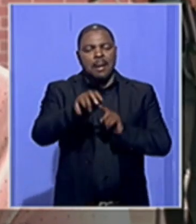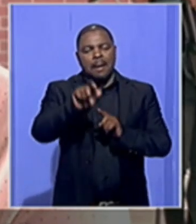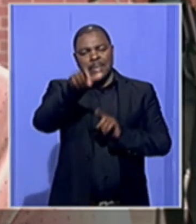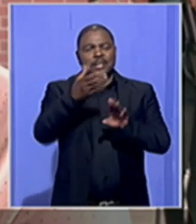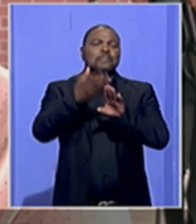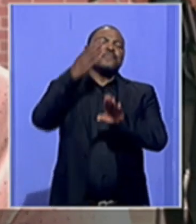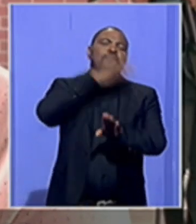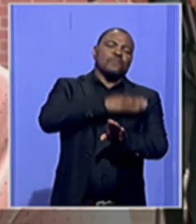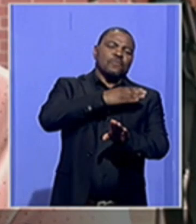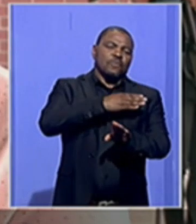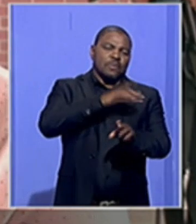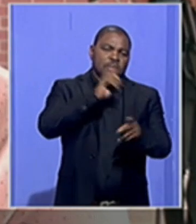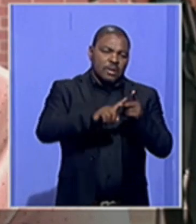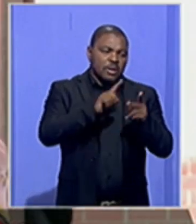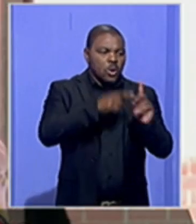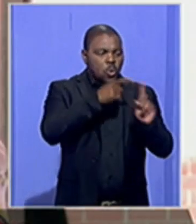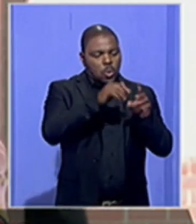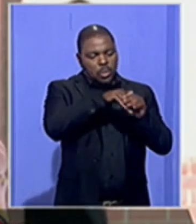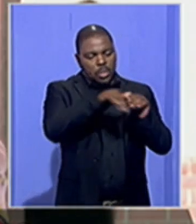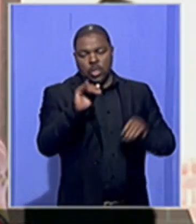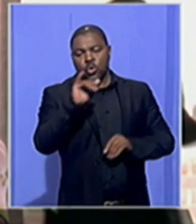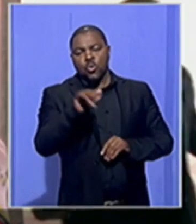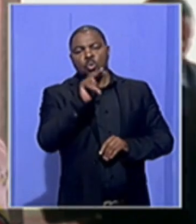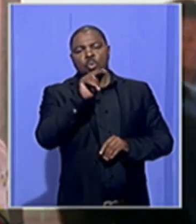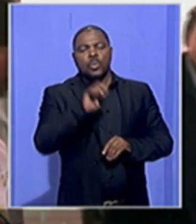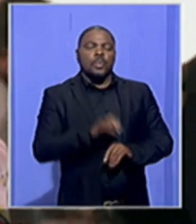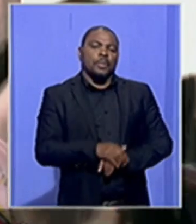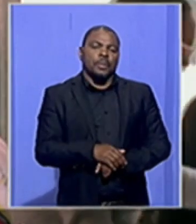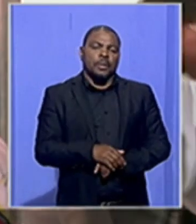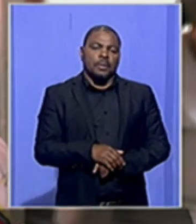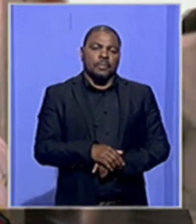he was released, I think, in June. Siziva sixole kakhulu